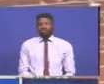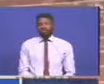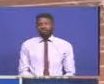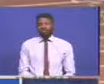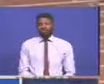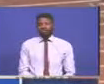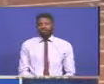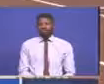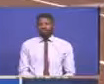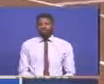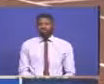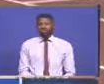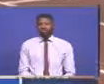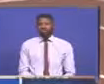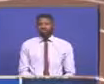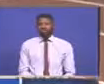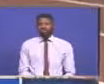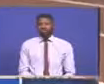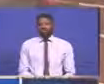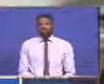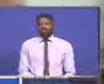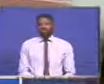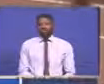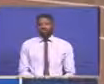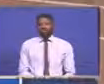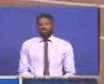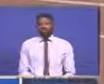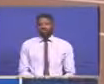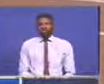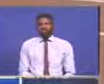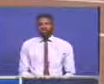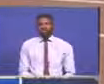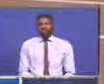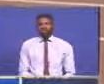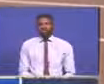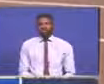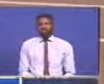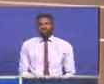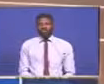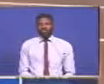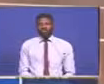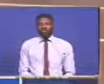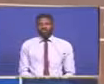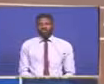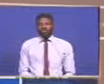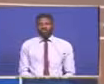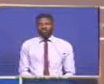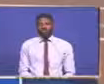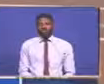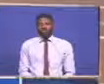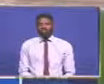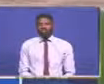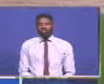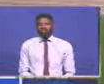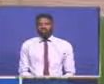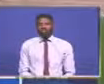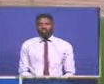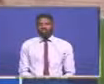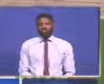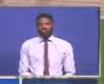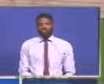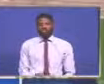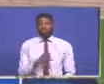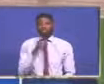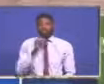end, just a few seconds outside her lifetime best, and 0.92 of a second, Jenny, outside the Olympic qualifying mark. And in the